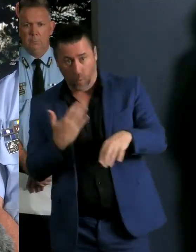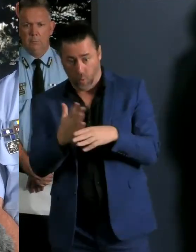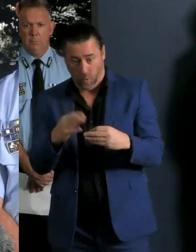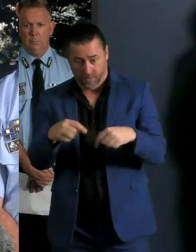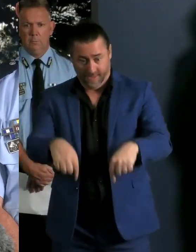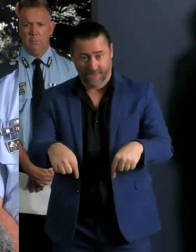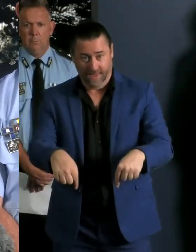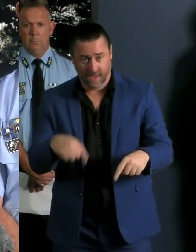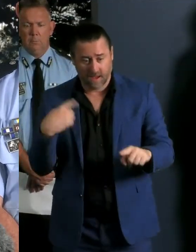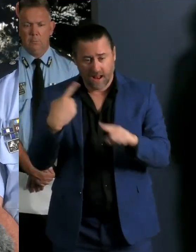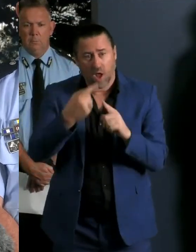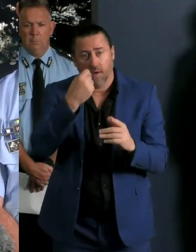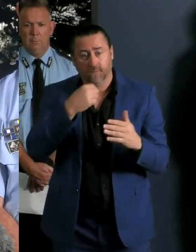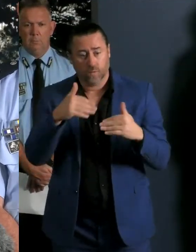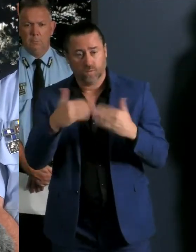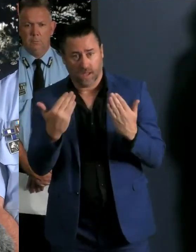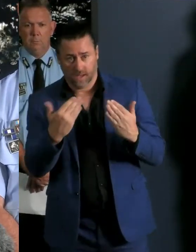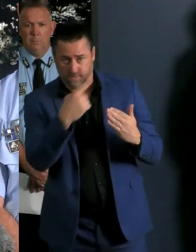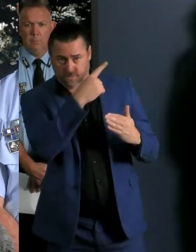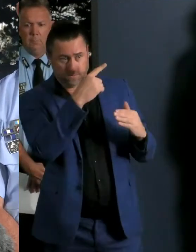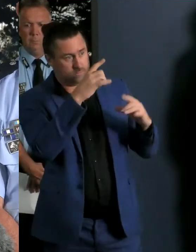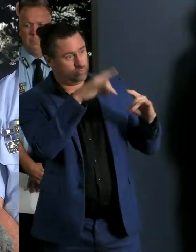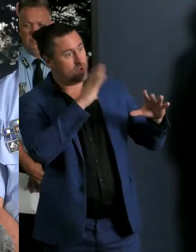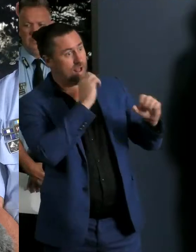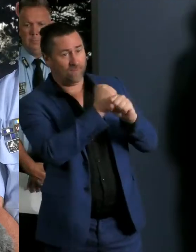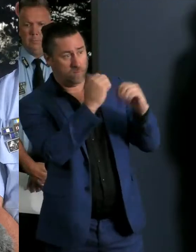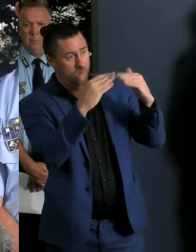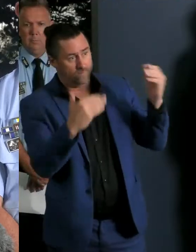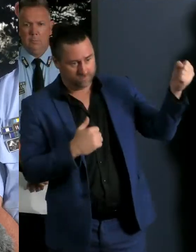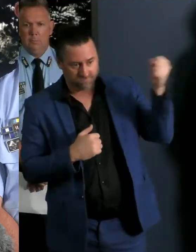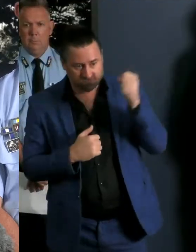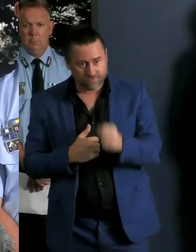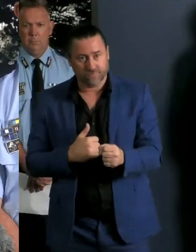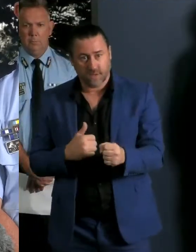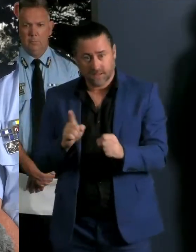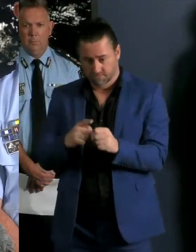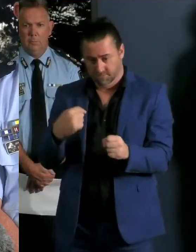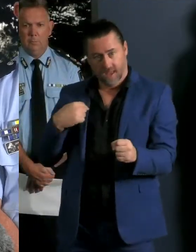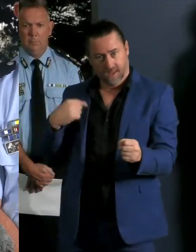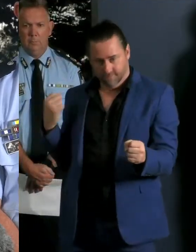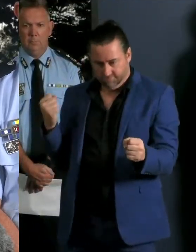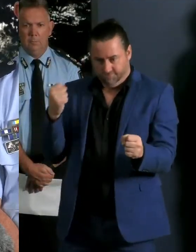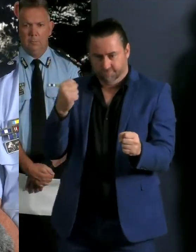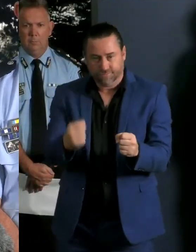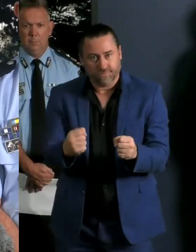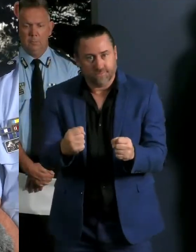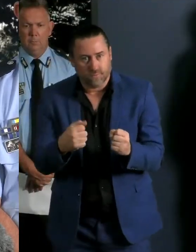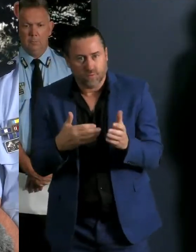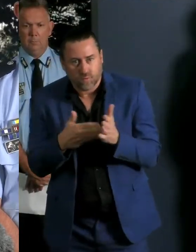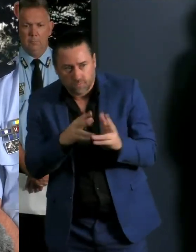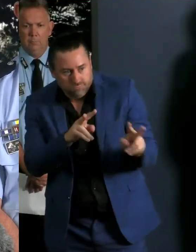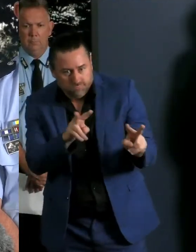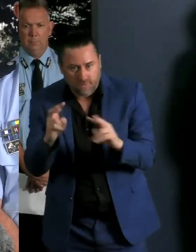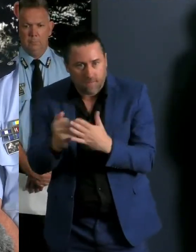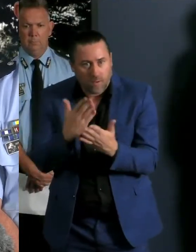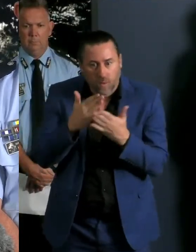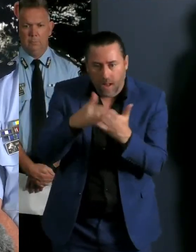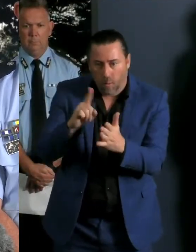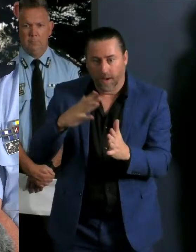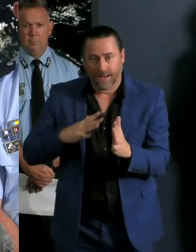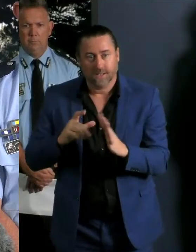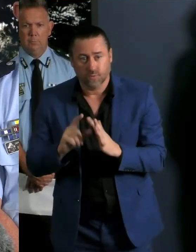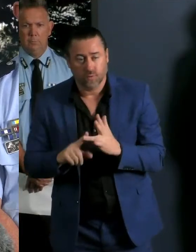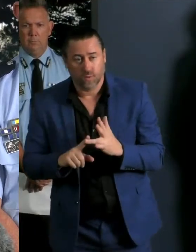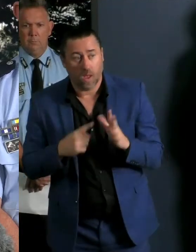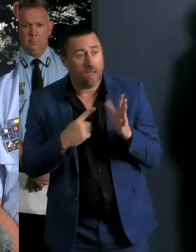Coordination Centre for the last few days. As I said, I've participated in the meeting this morning as well. At this point in time, we haven't